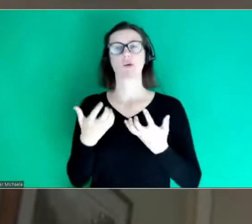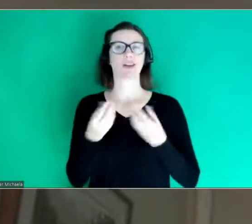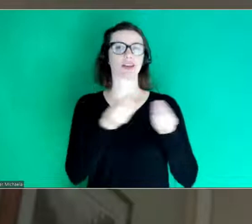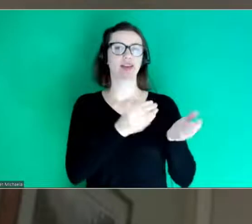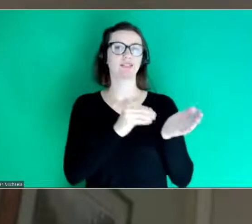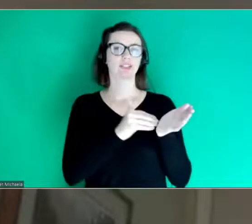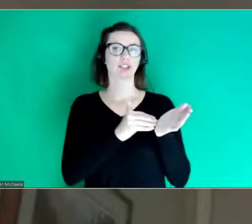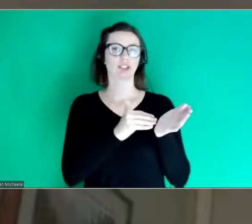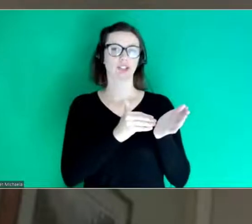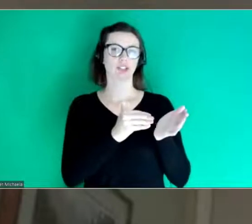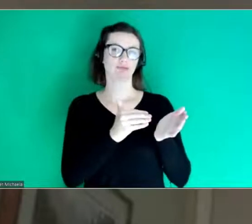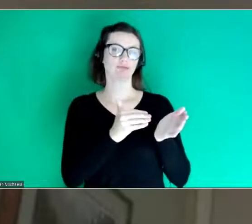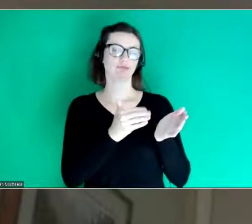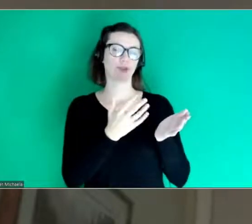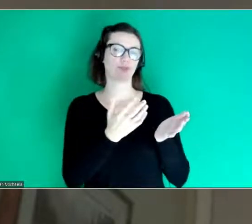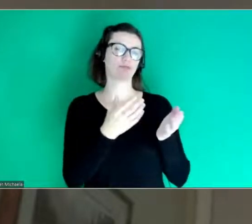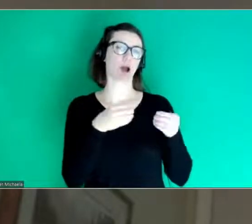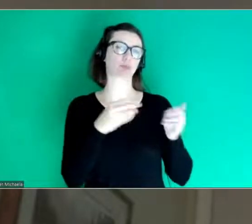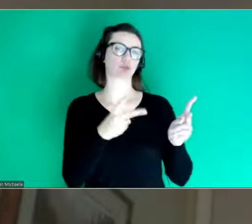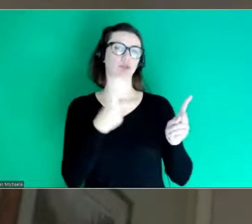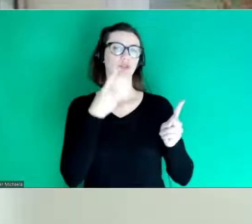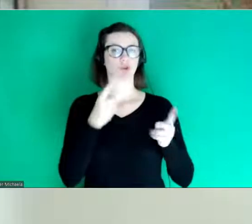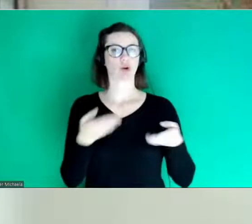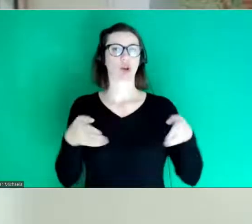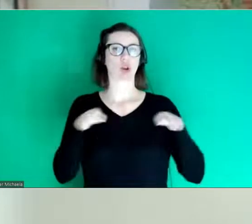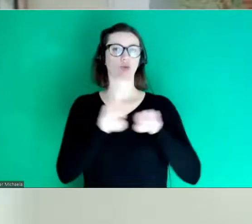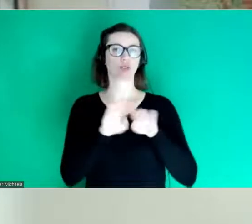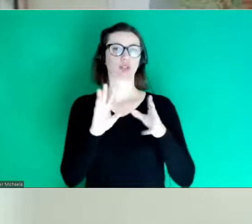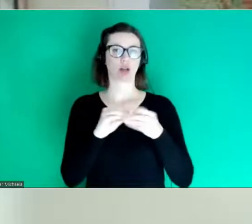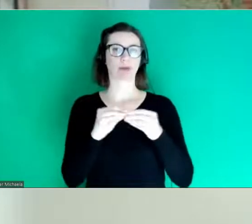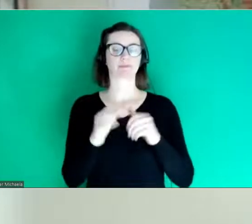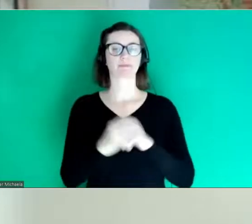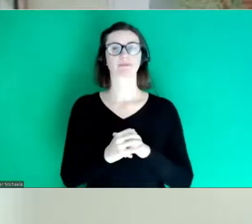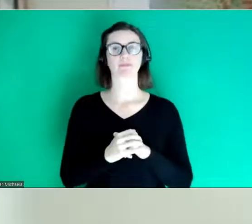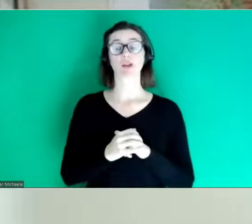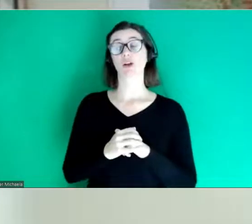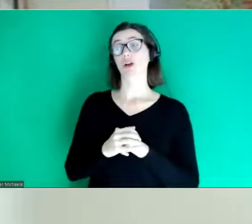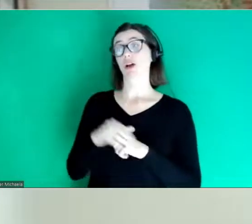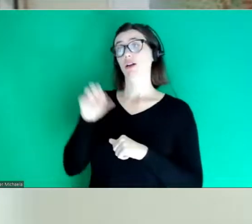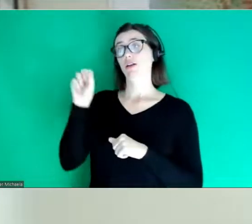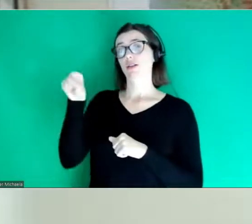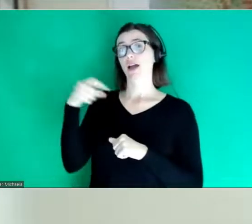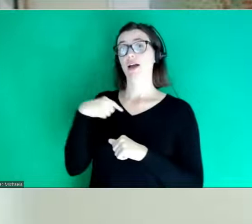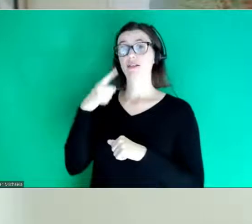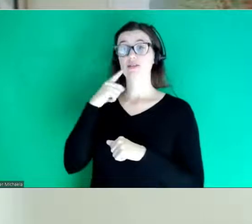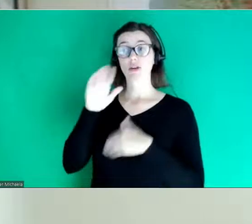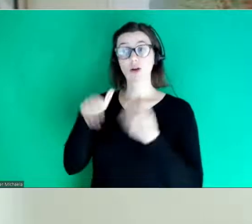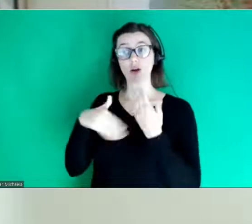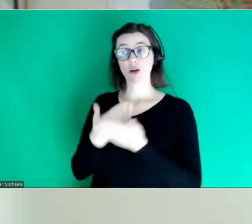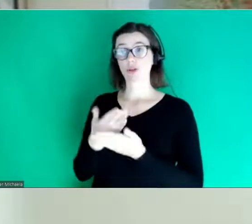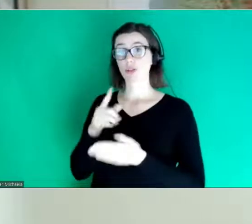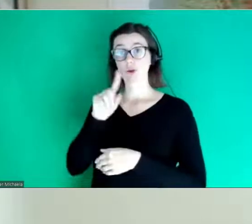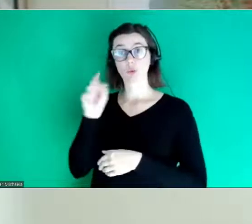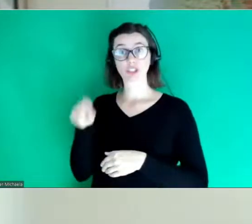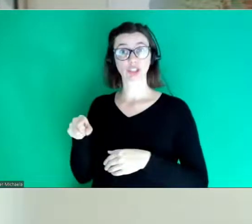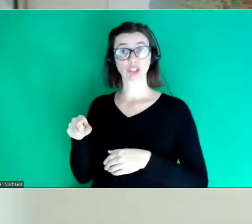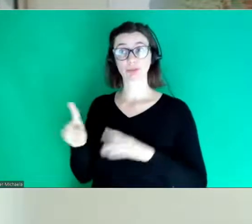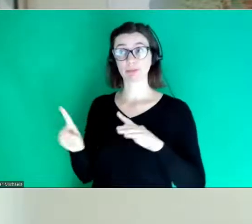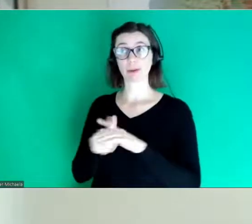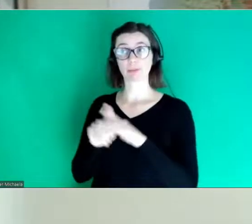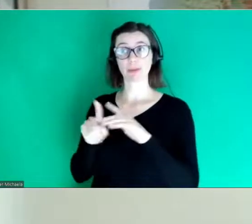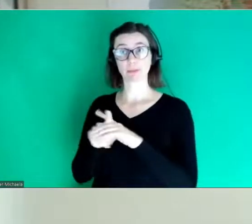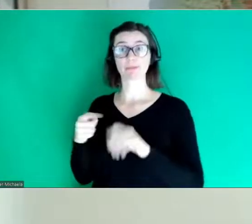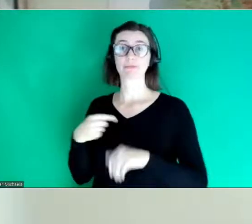any closing comments. Well, yeah, I think, all the questions that are coming up here, I very